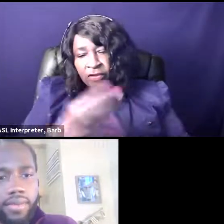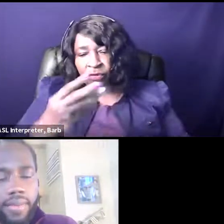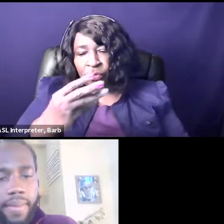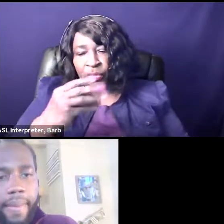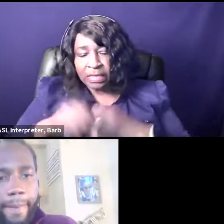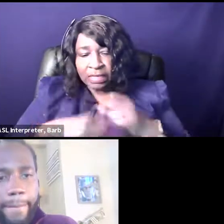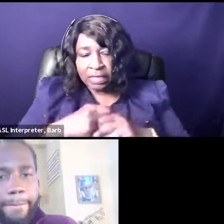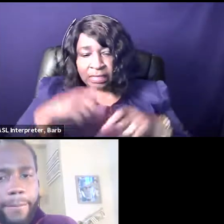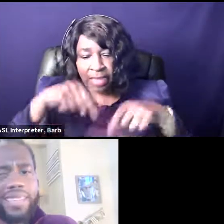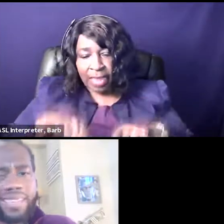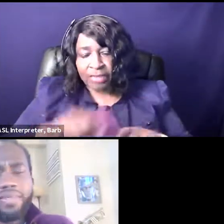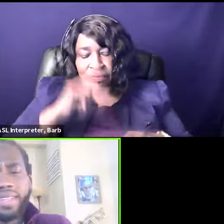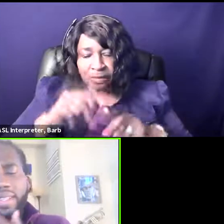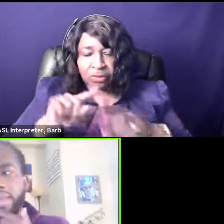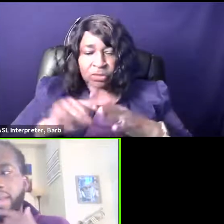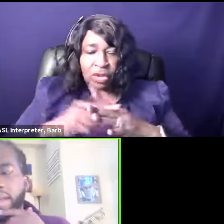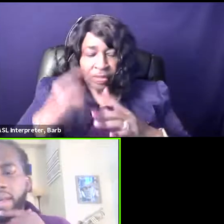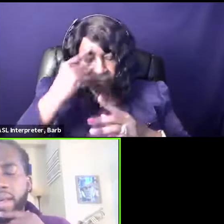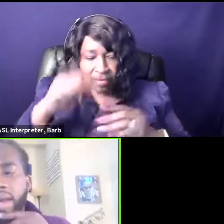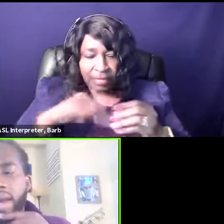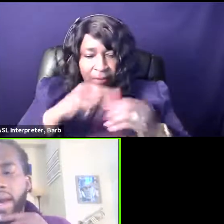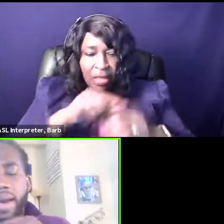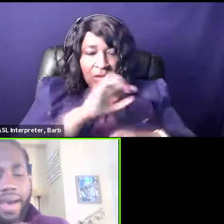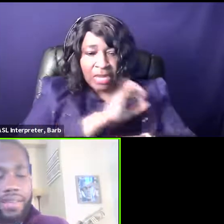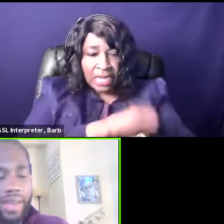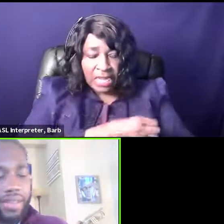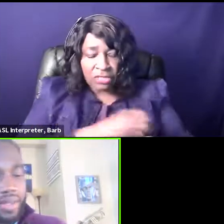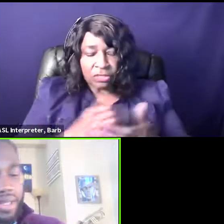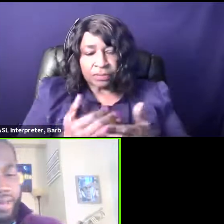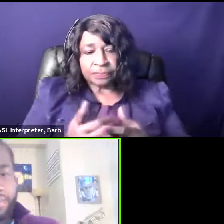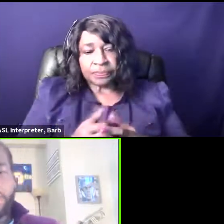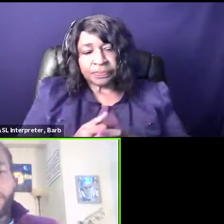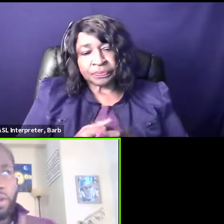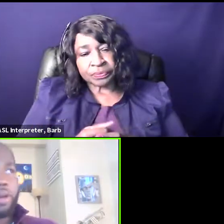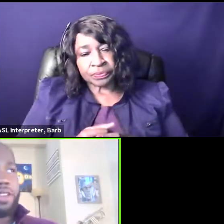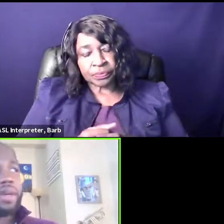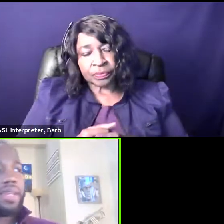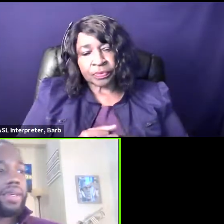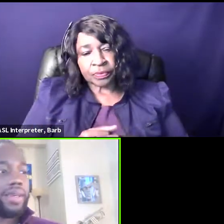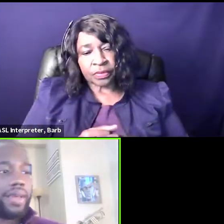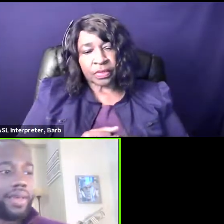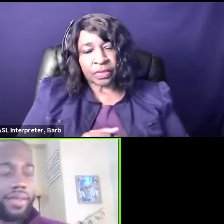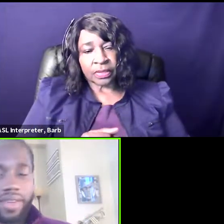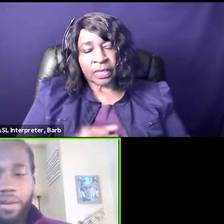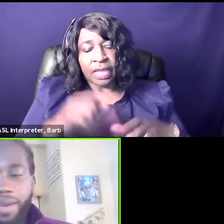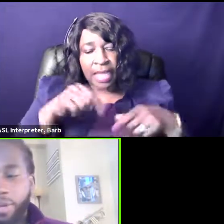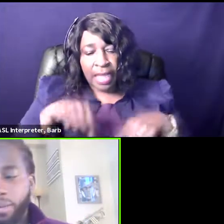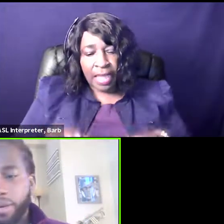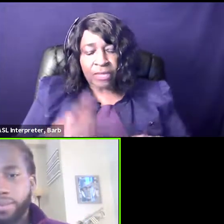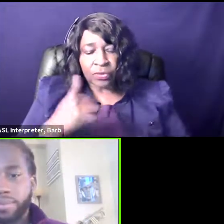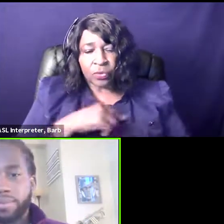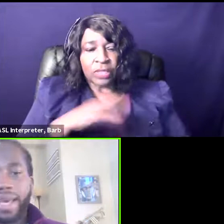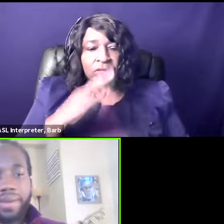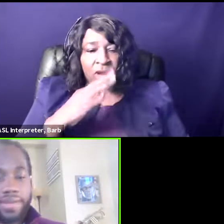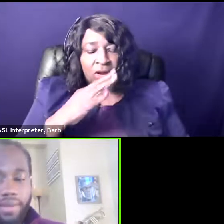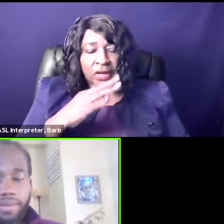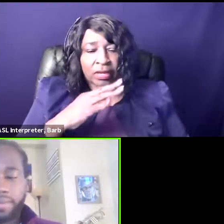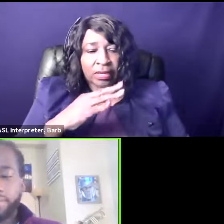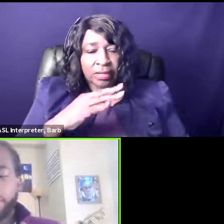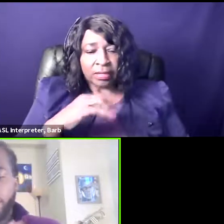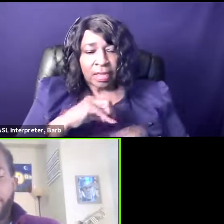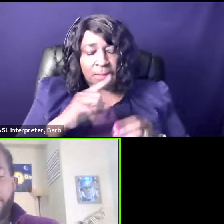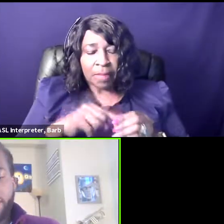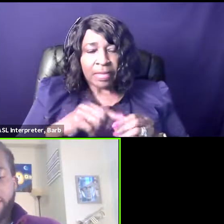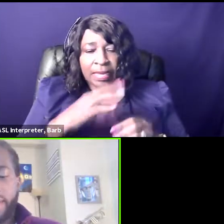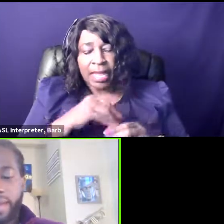about energy. Definitely. As we are talking and just kind of rapping about